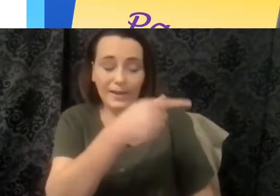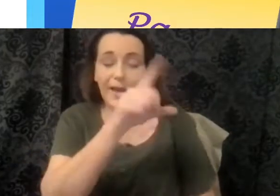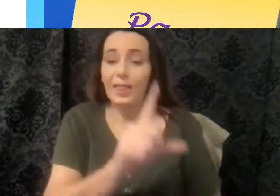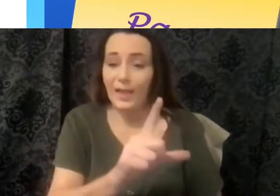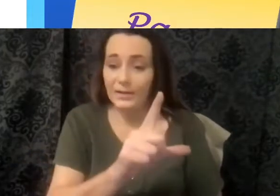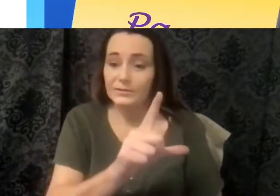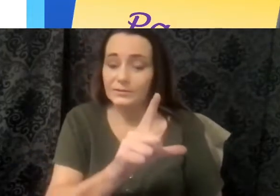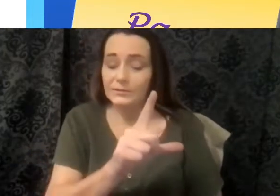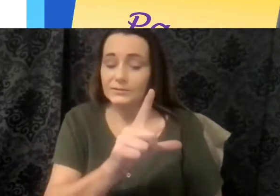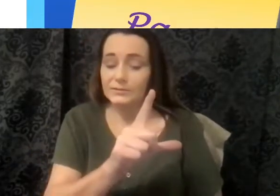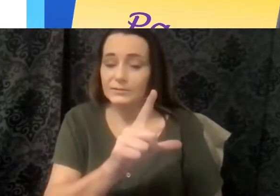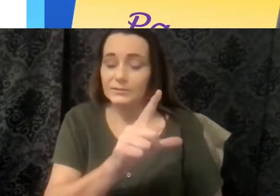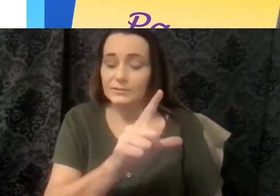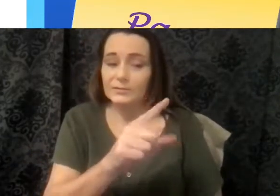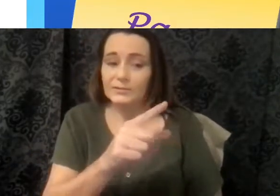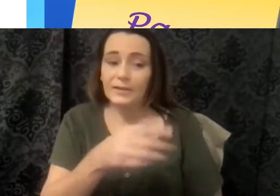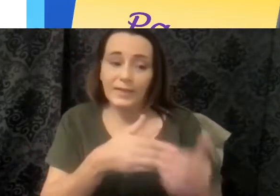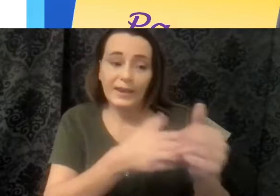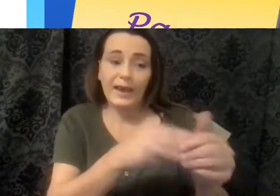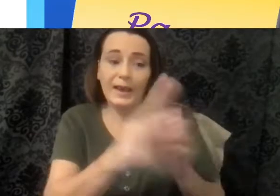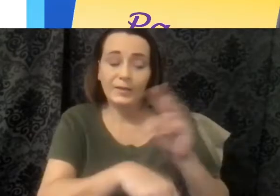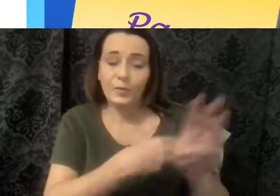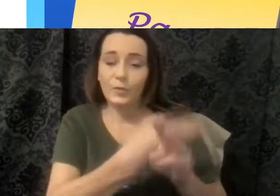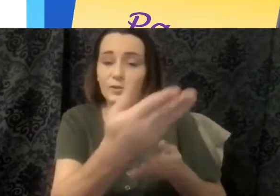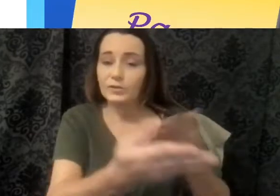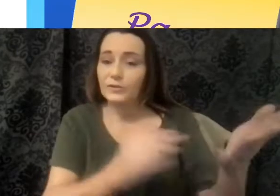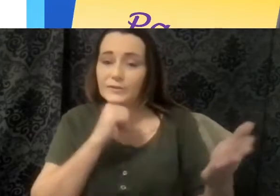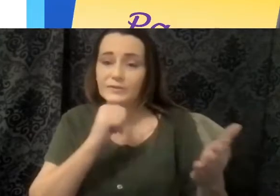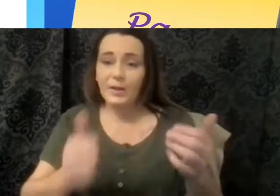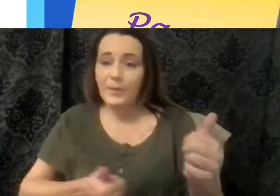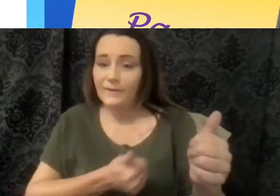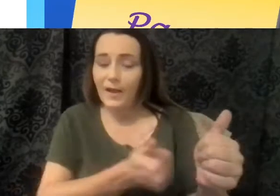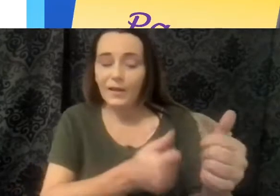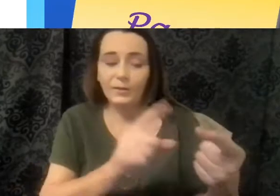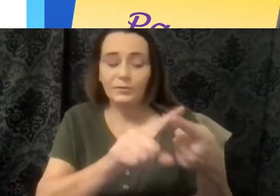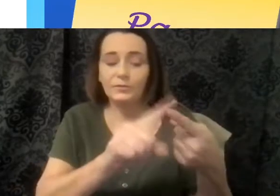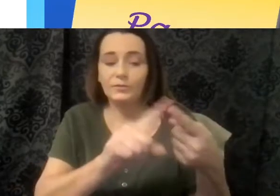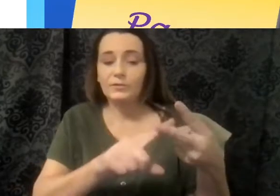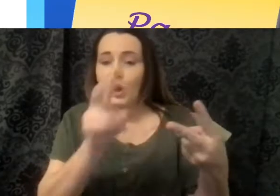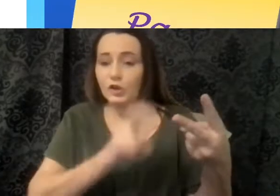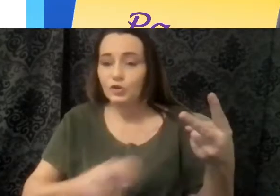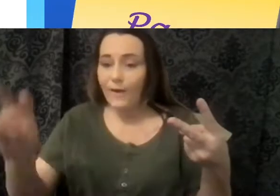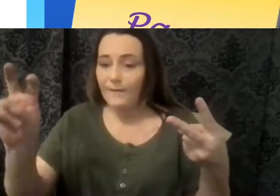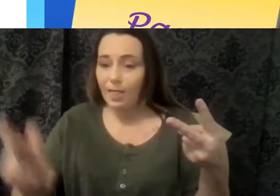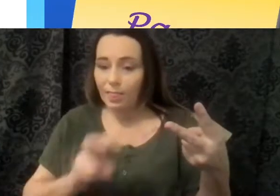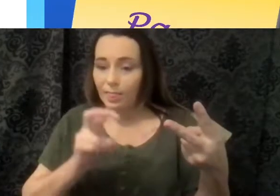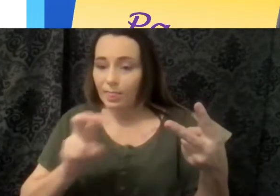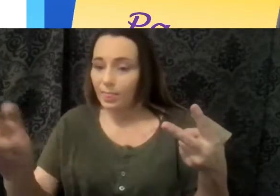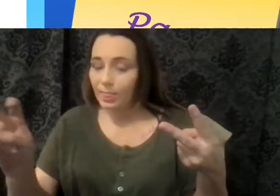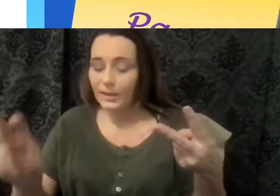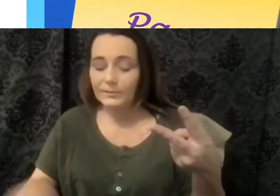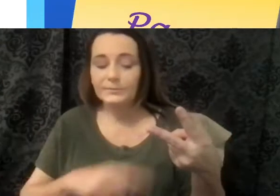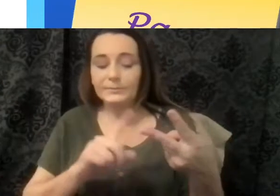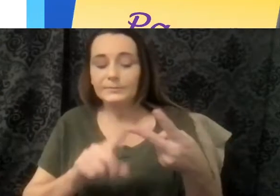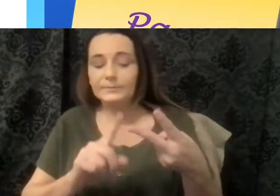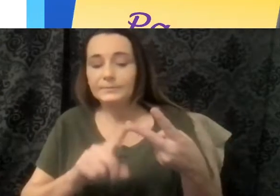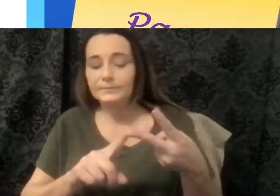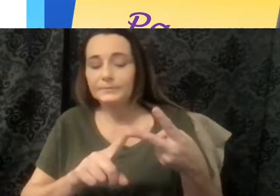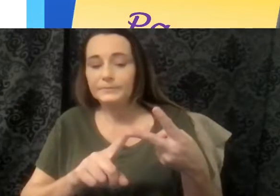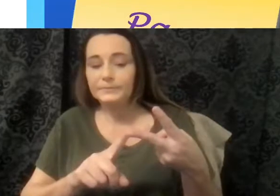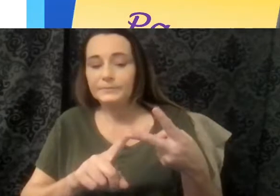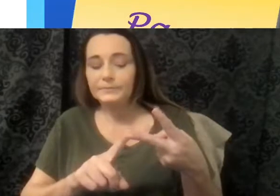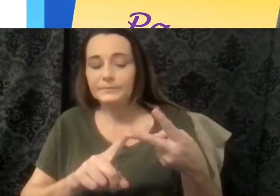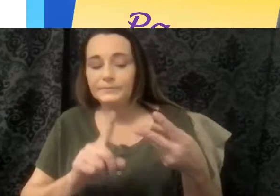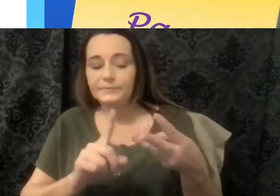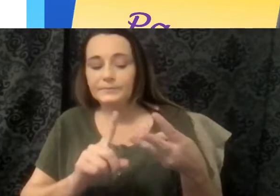the Guide to World Service that are not being followed. Okay, we have travel guidelines that are not being followed. Okay, we have